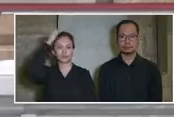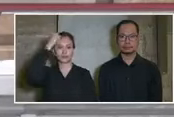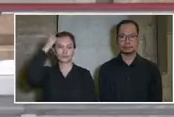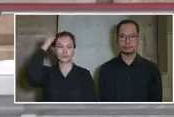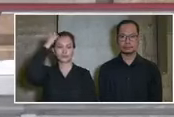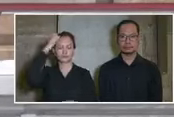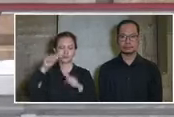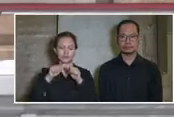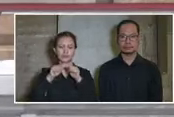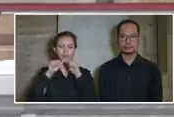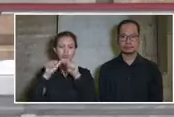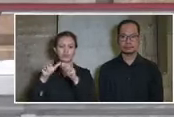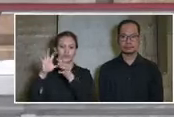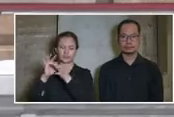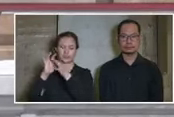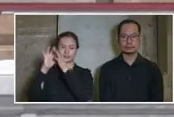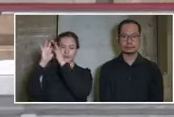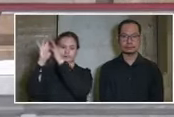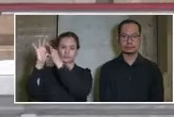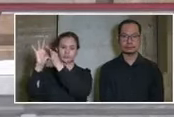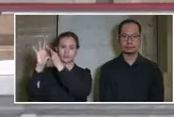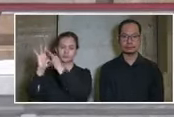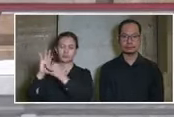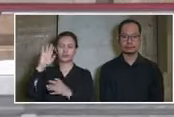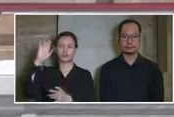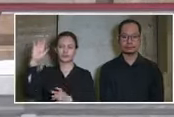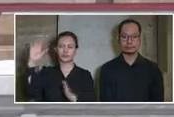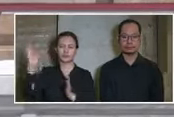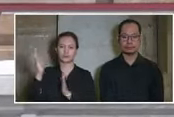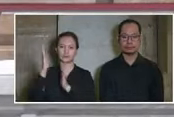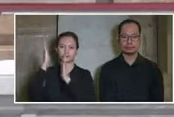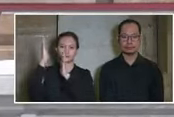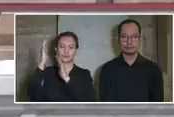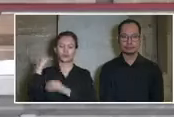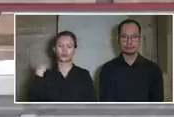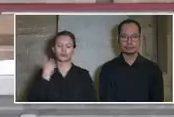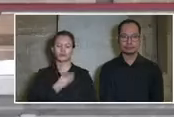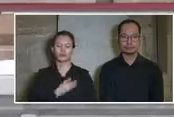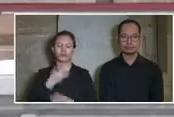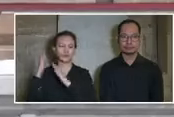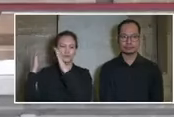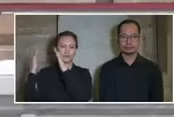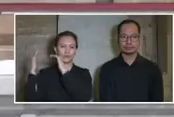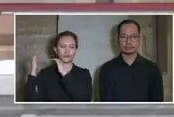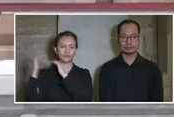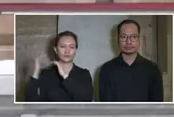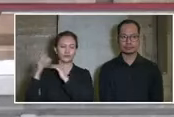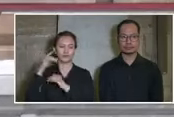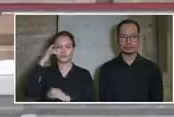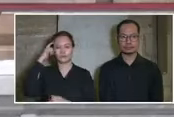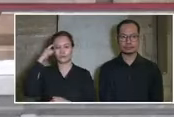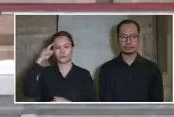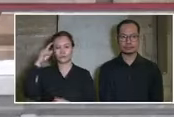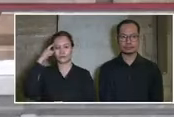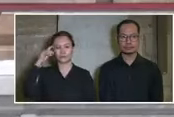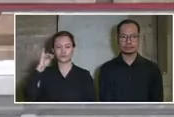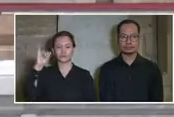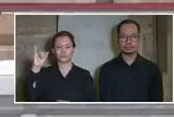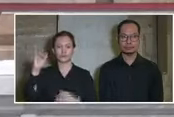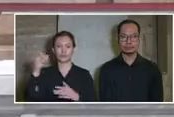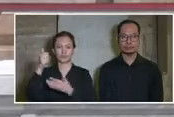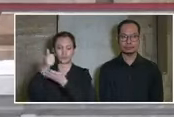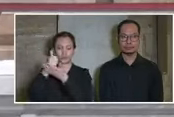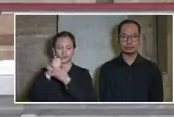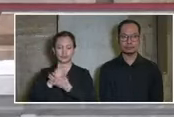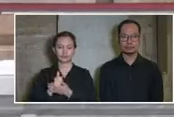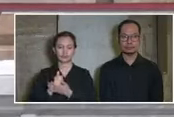whose constant intercession in your presence we rely for unfailing help. May